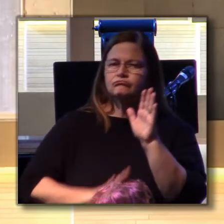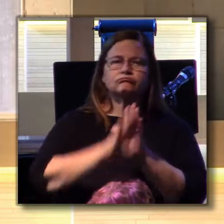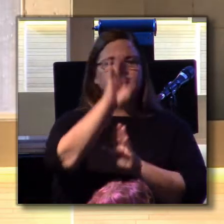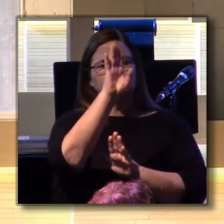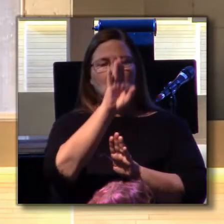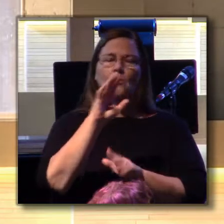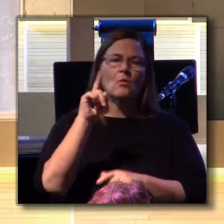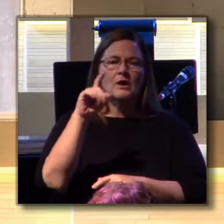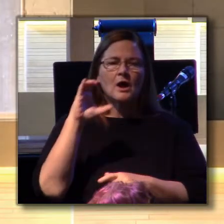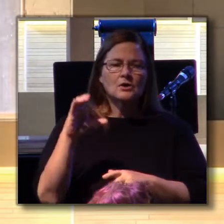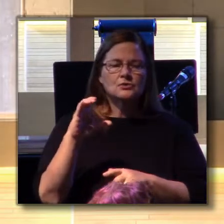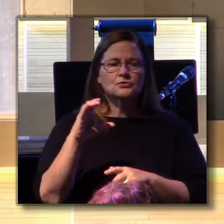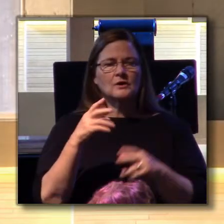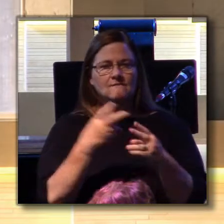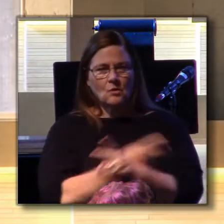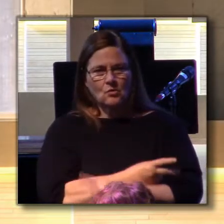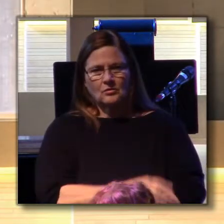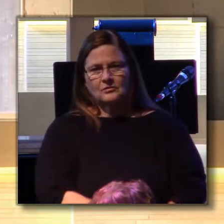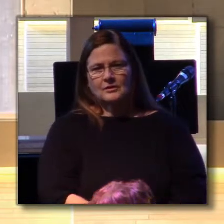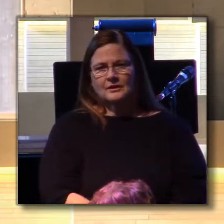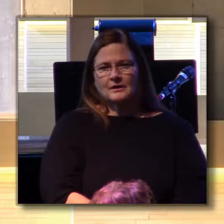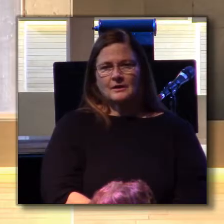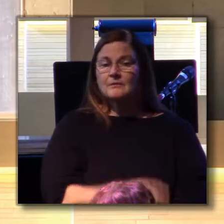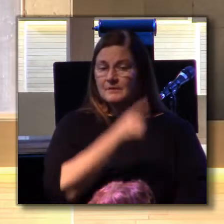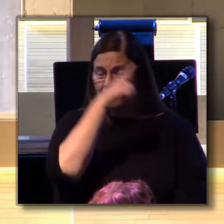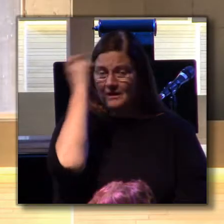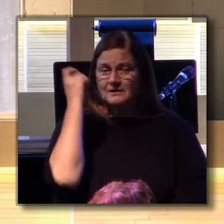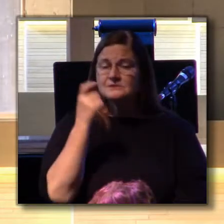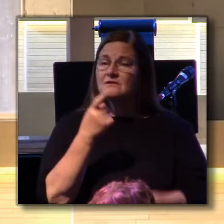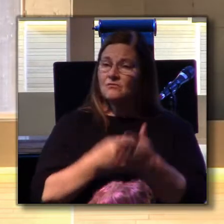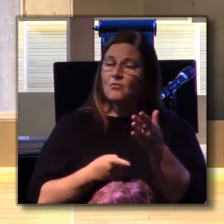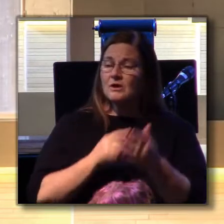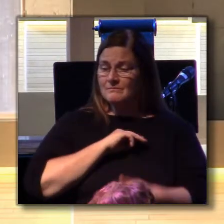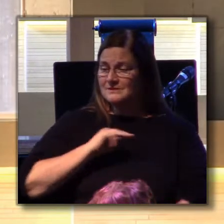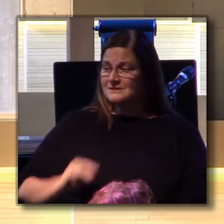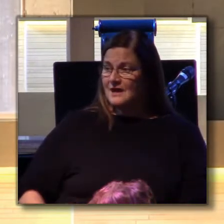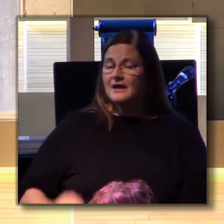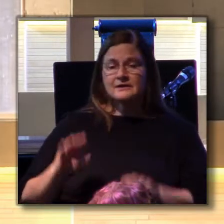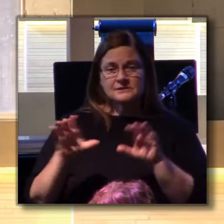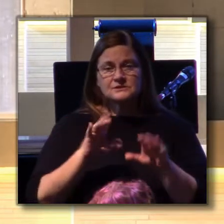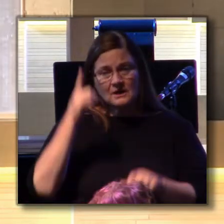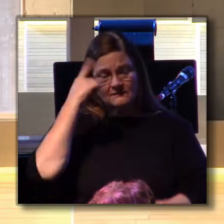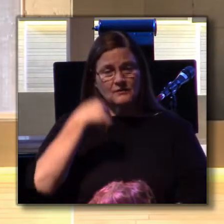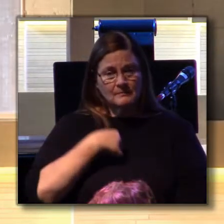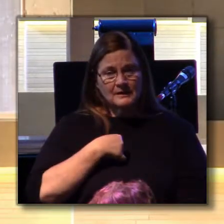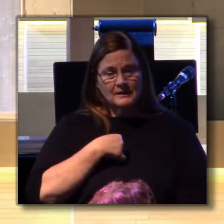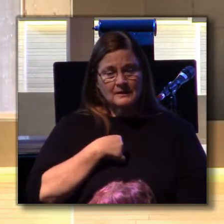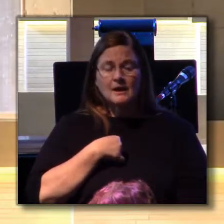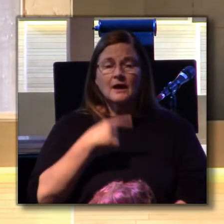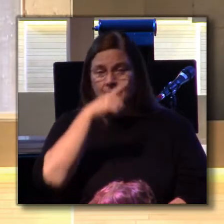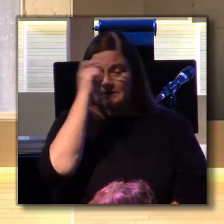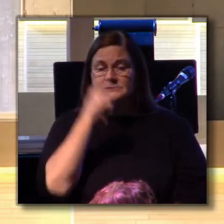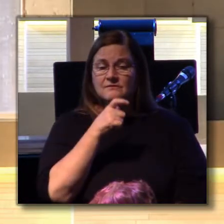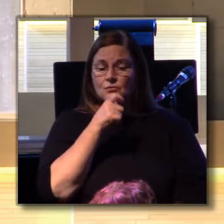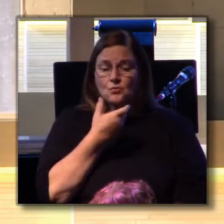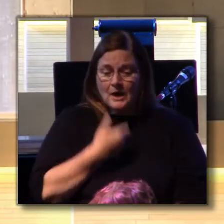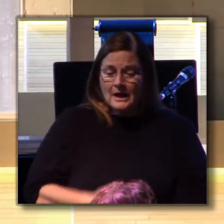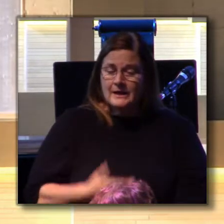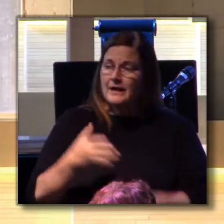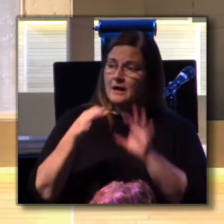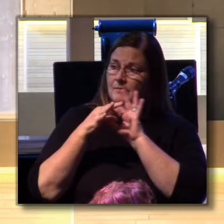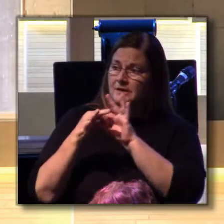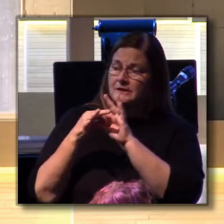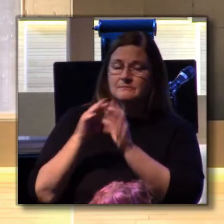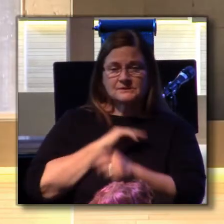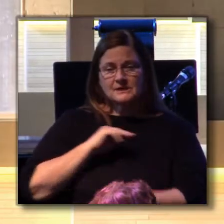100-fold because of what Messiah has done for me and because of who I am in Messiah. And this morning I would say